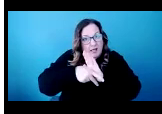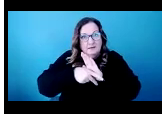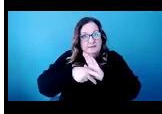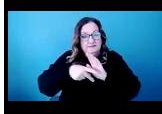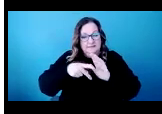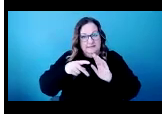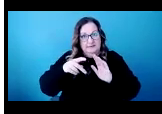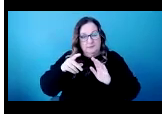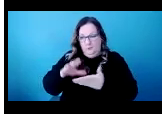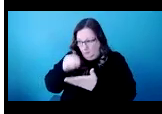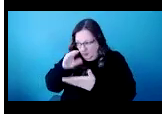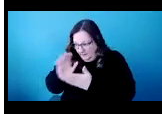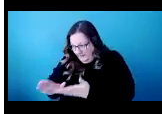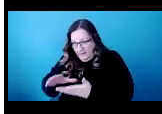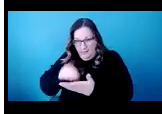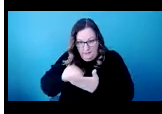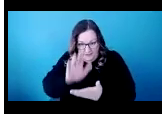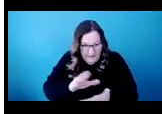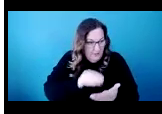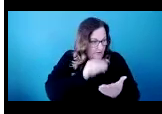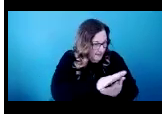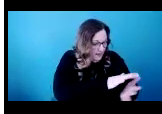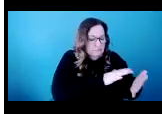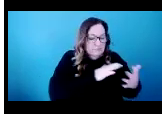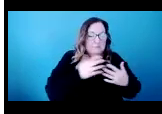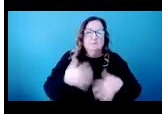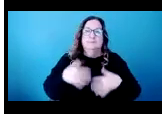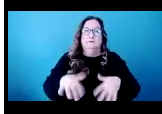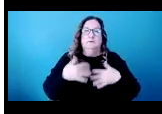And so that is one thing to keep in mind